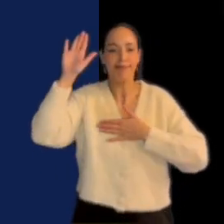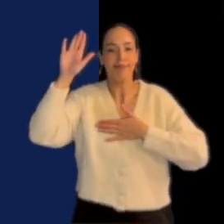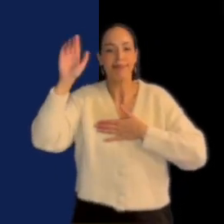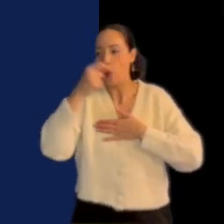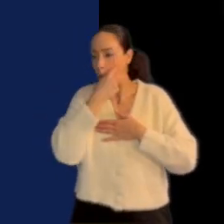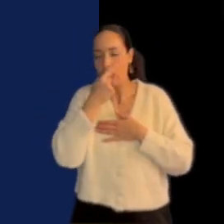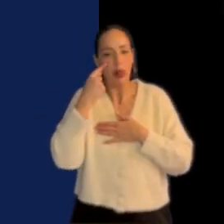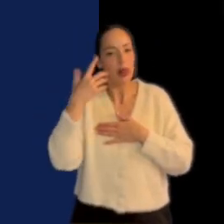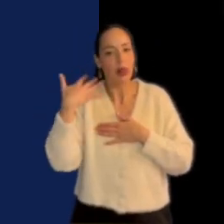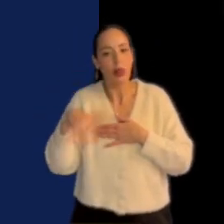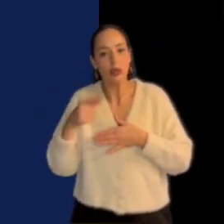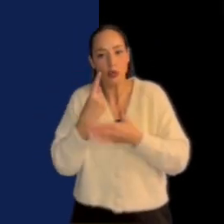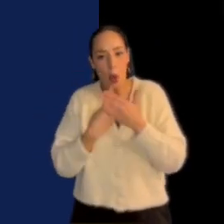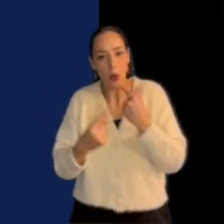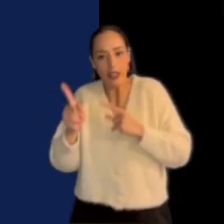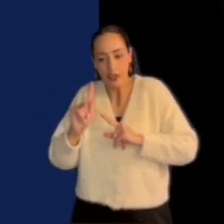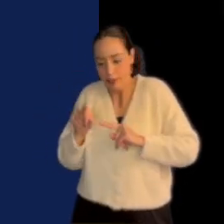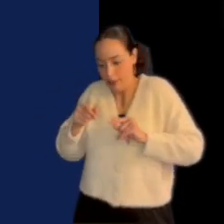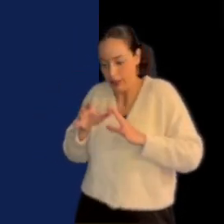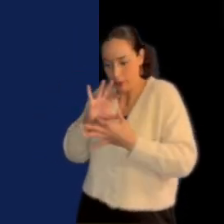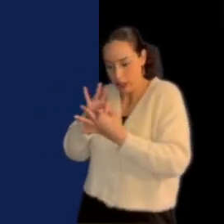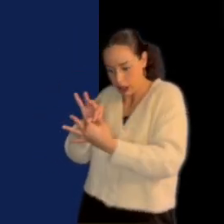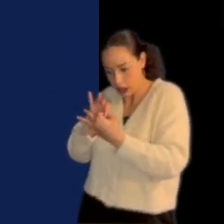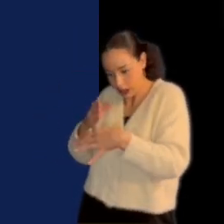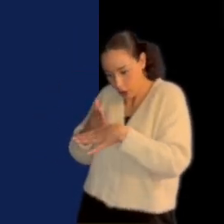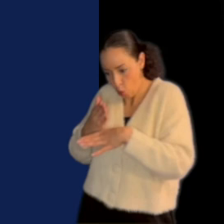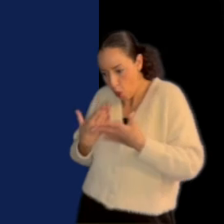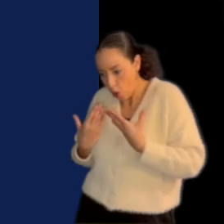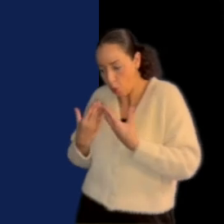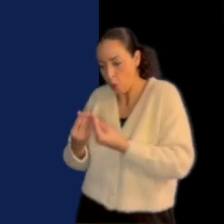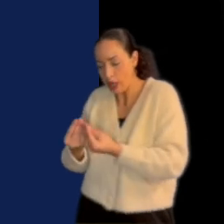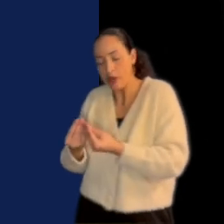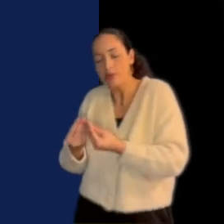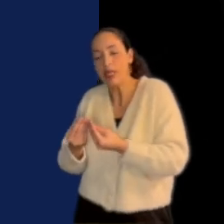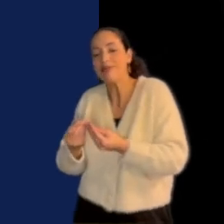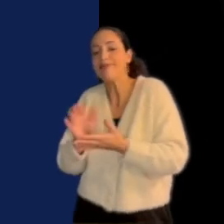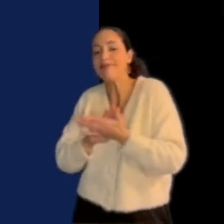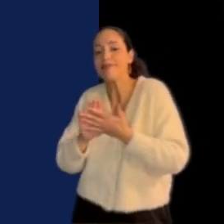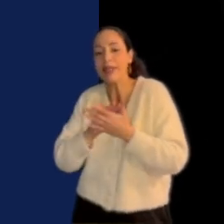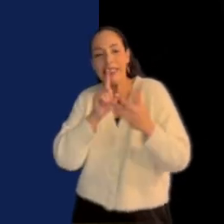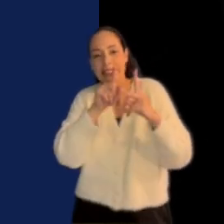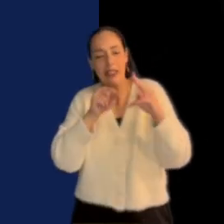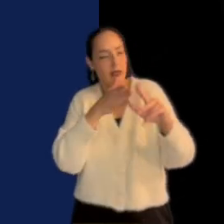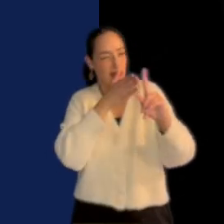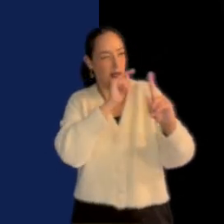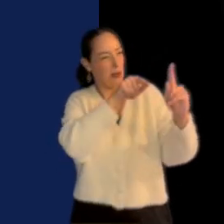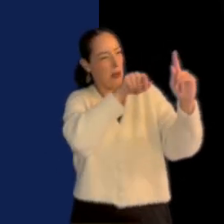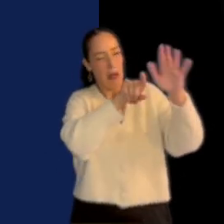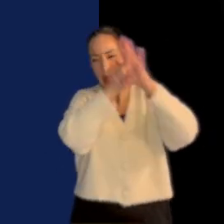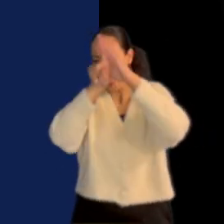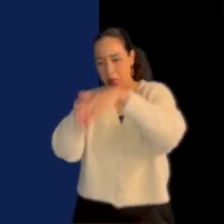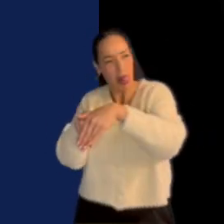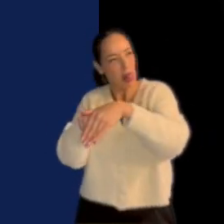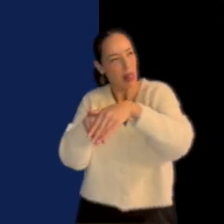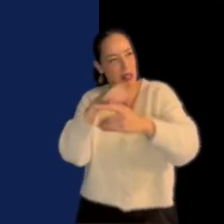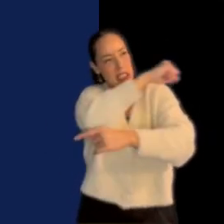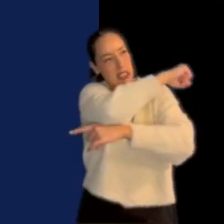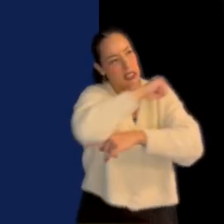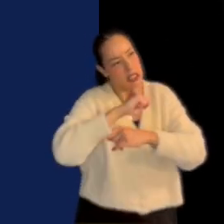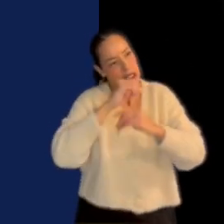those individuals we seek to support, but asks that we not turn away from oppression, suppression, marginalisation,